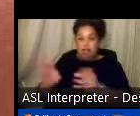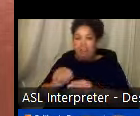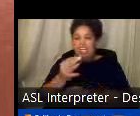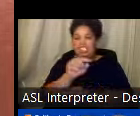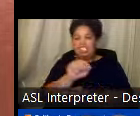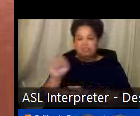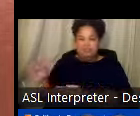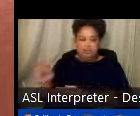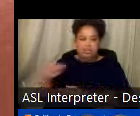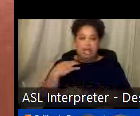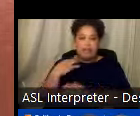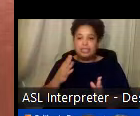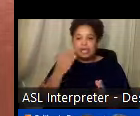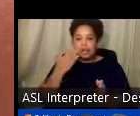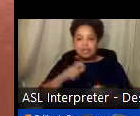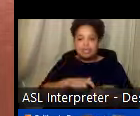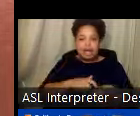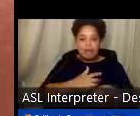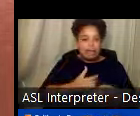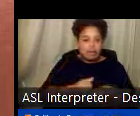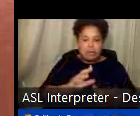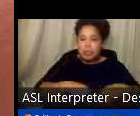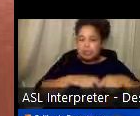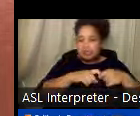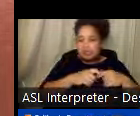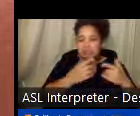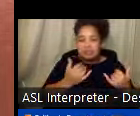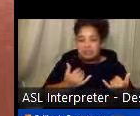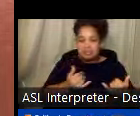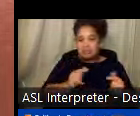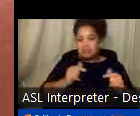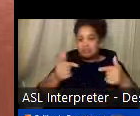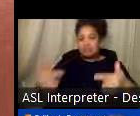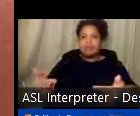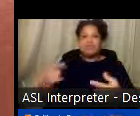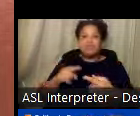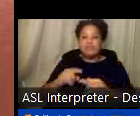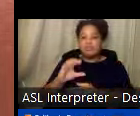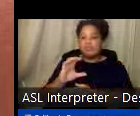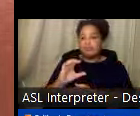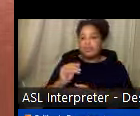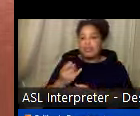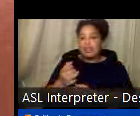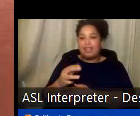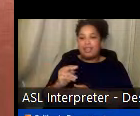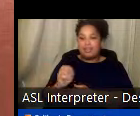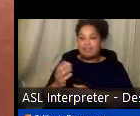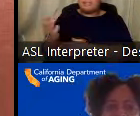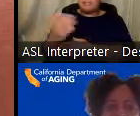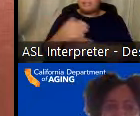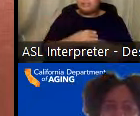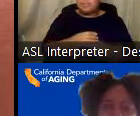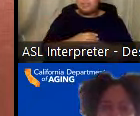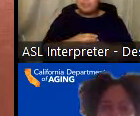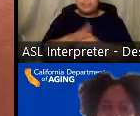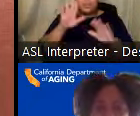running low on time, so I will stop there and pass it back to Catherine, I believe. Terrific.